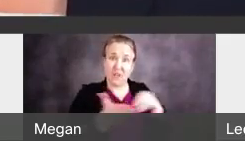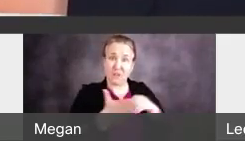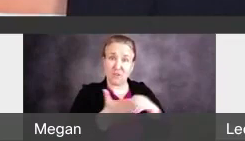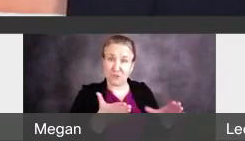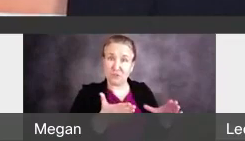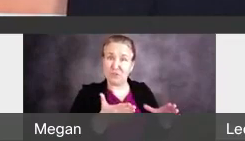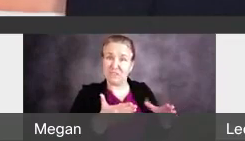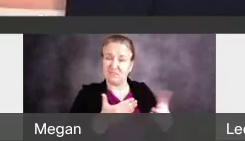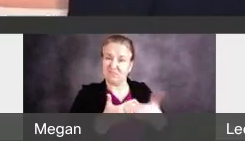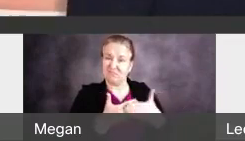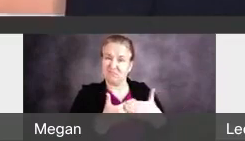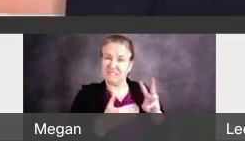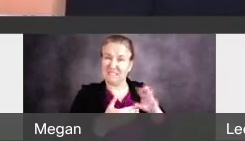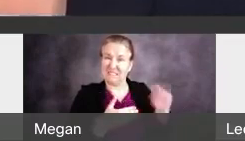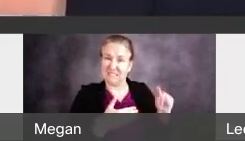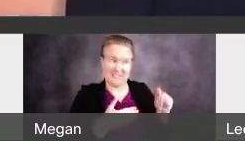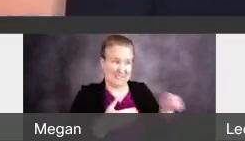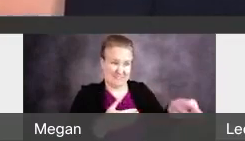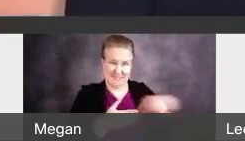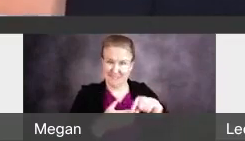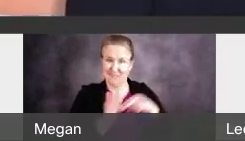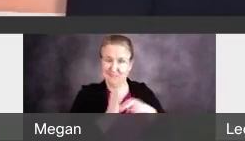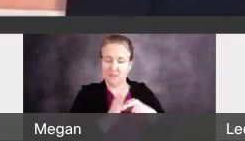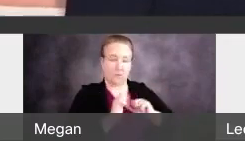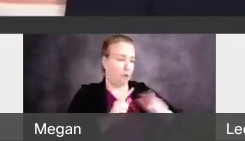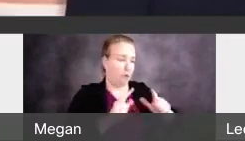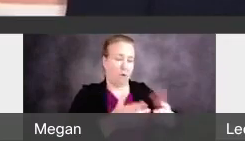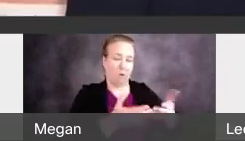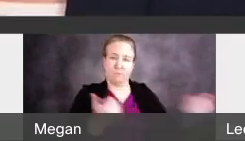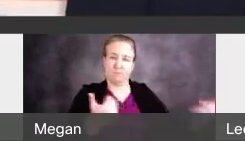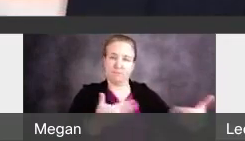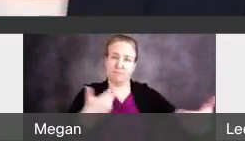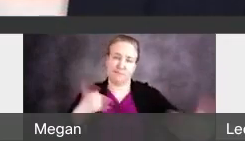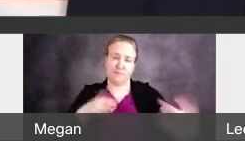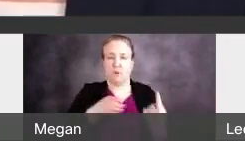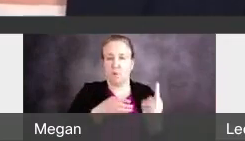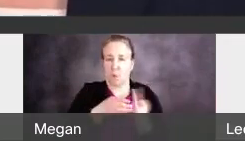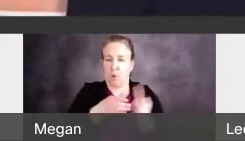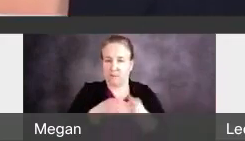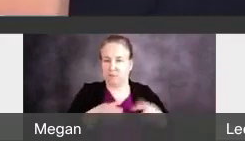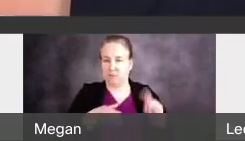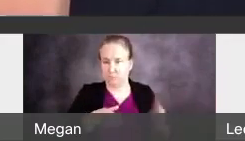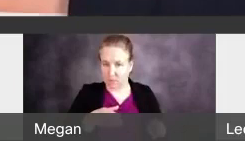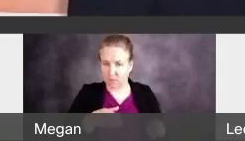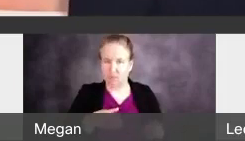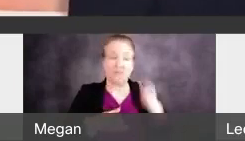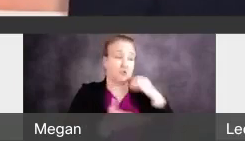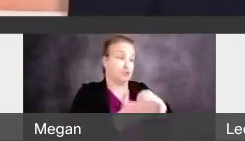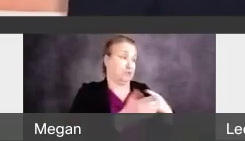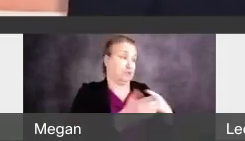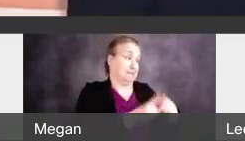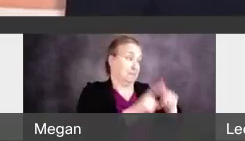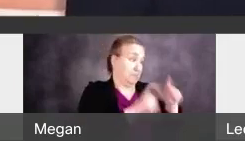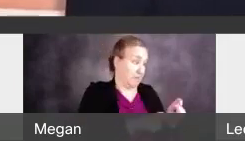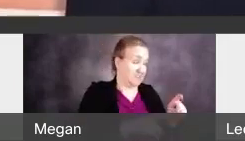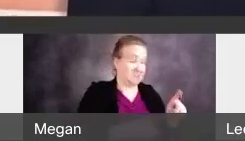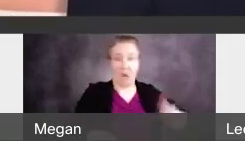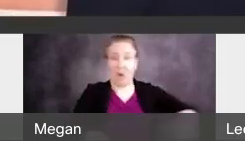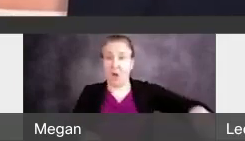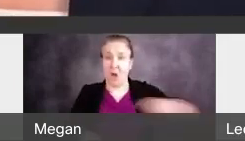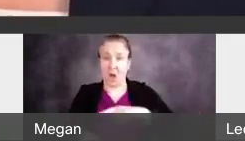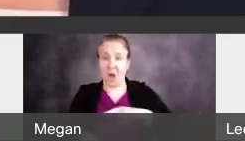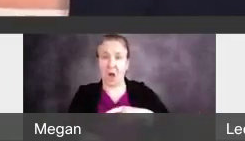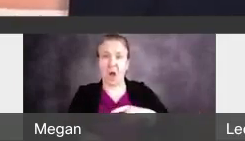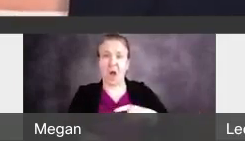of that student, then all of those students have to quarantine. If the student tests positive and the other students are at least 6